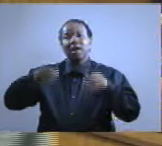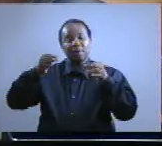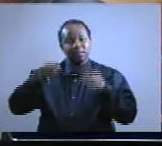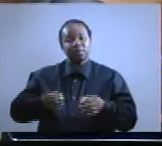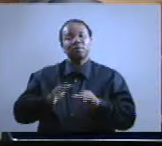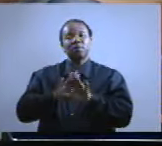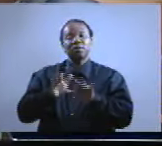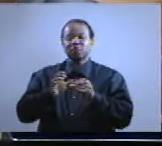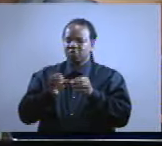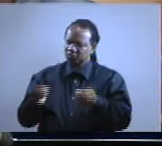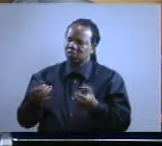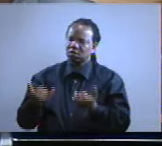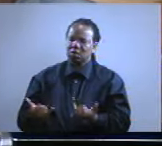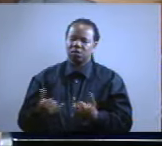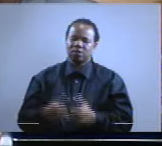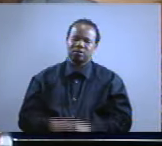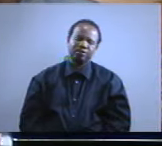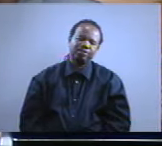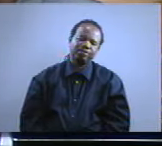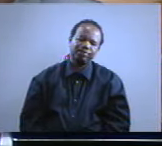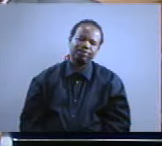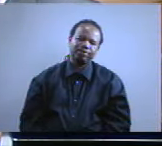called for, honourable member.